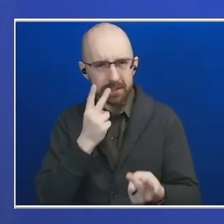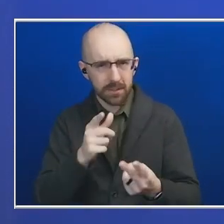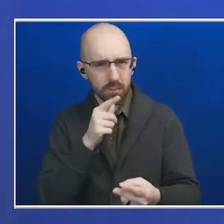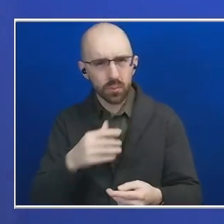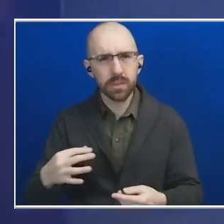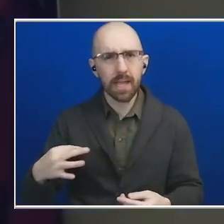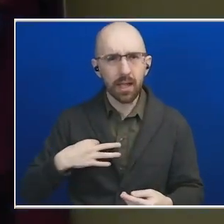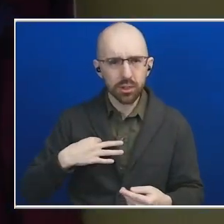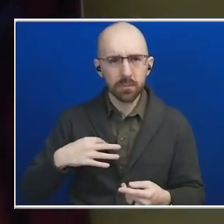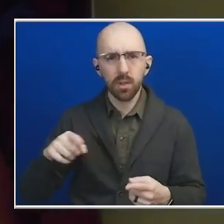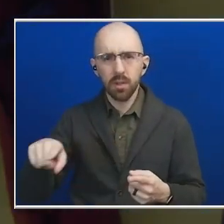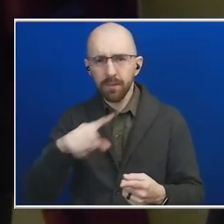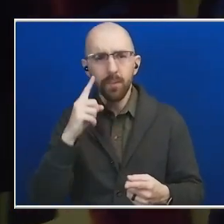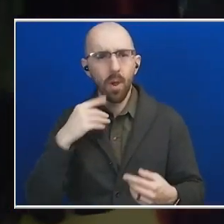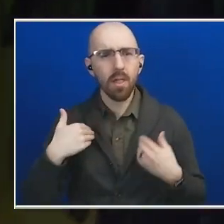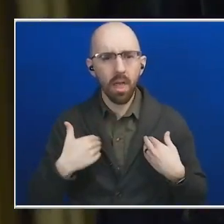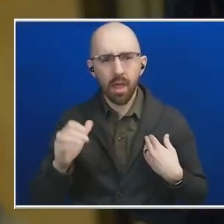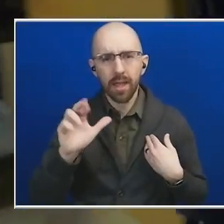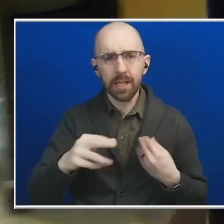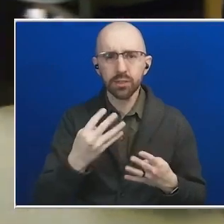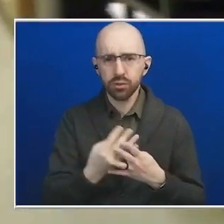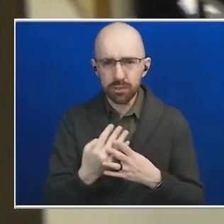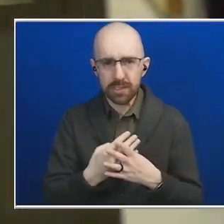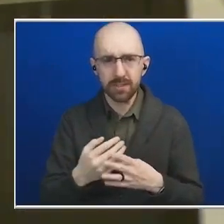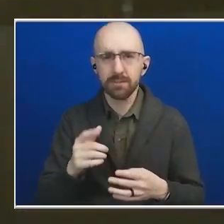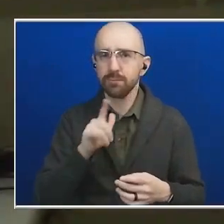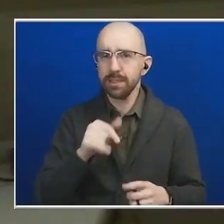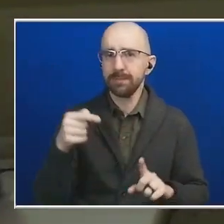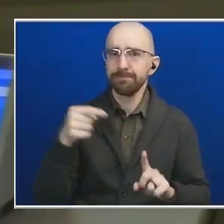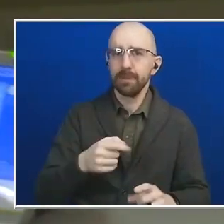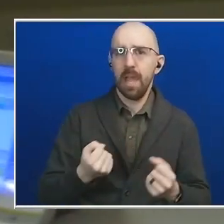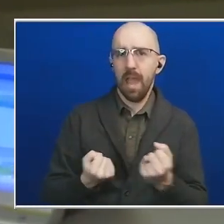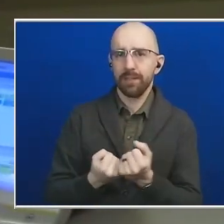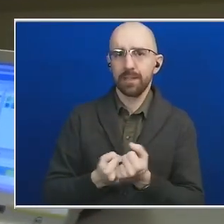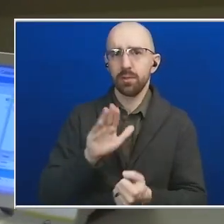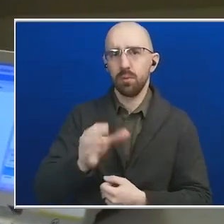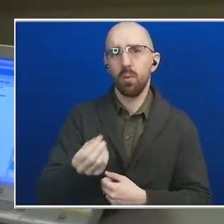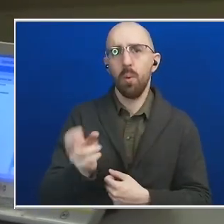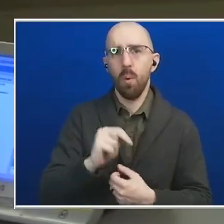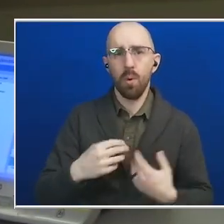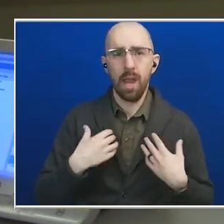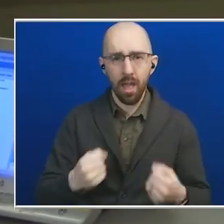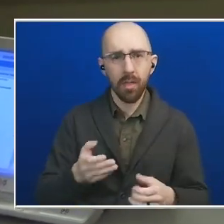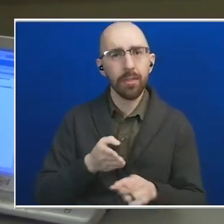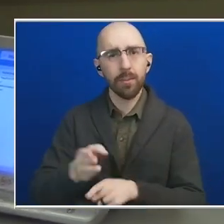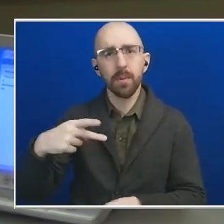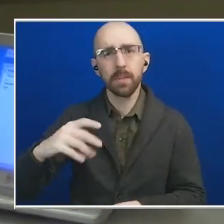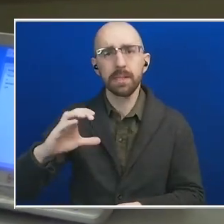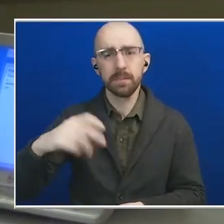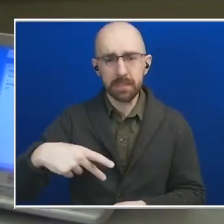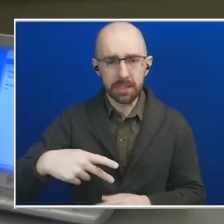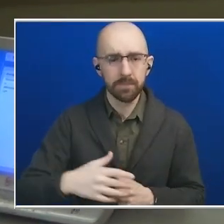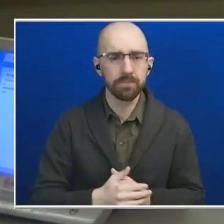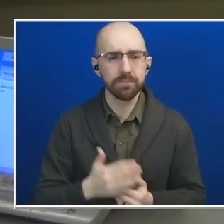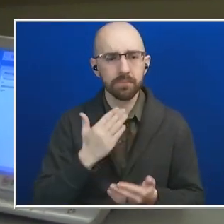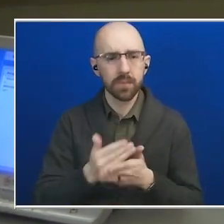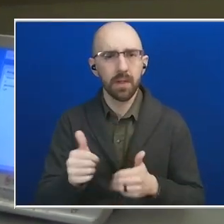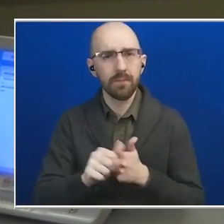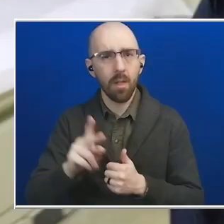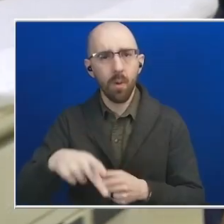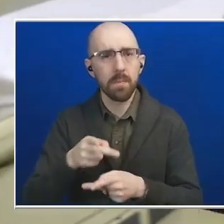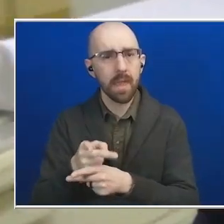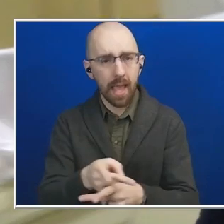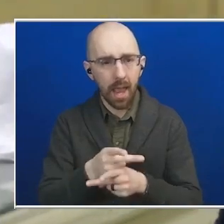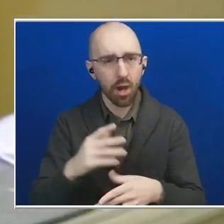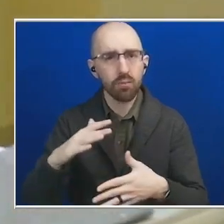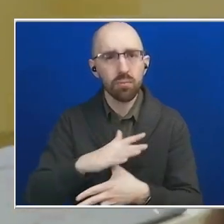screening. I think that a lot of this comes down to advocacy for your own health and also through your PCP. Good follow-up care, good primary care will allow